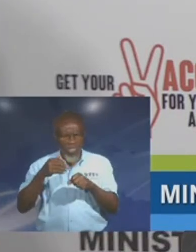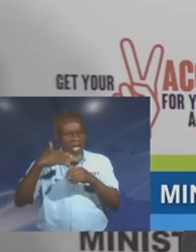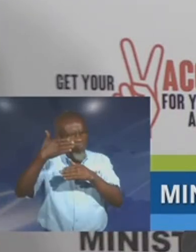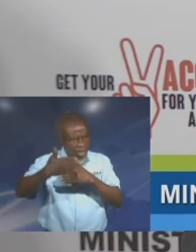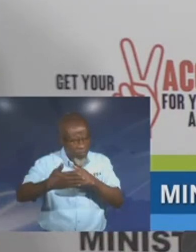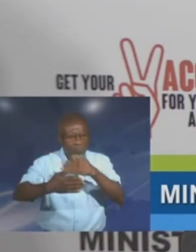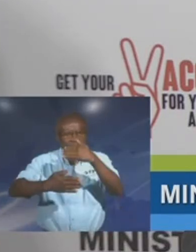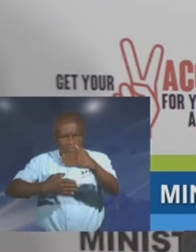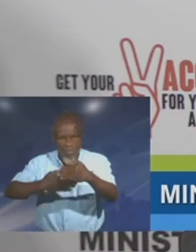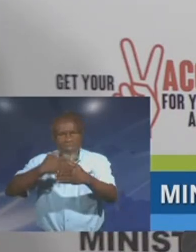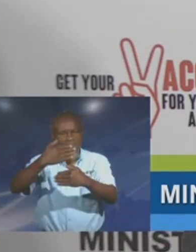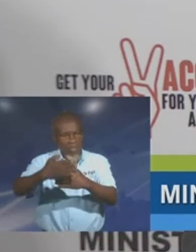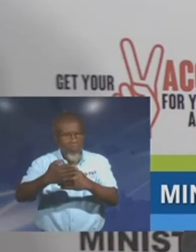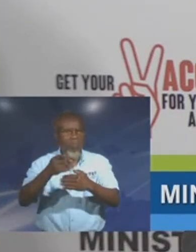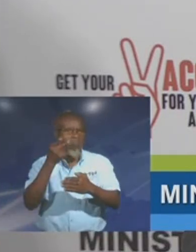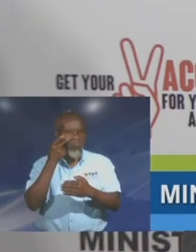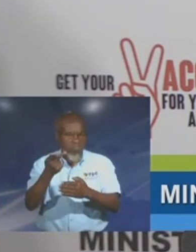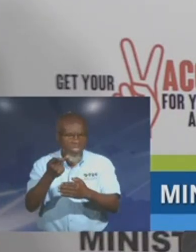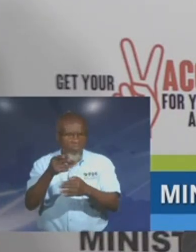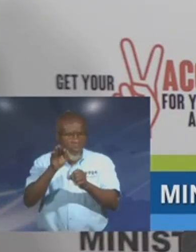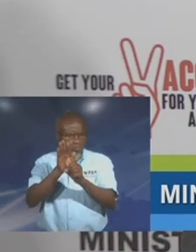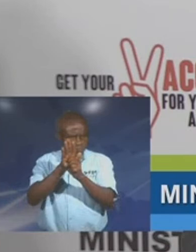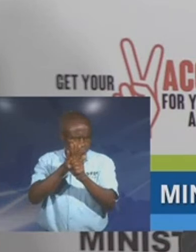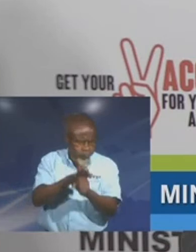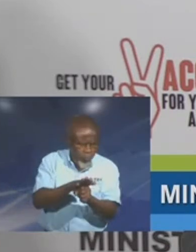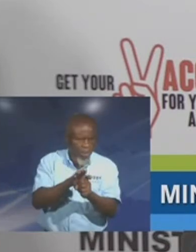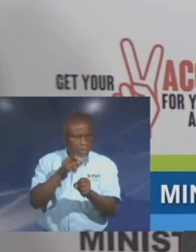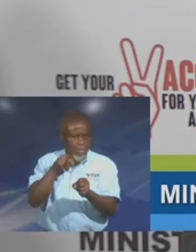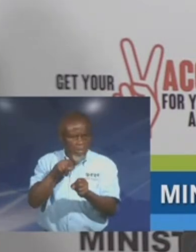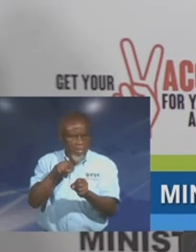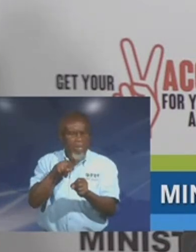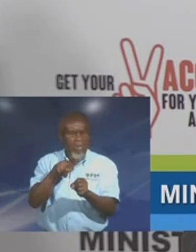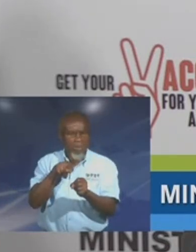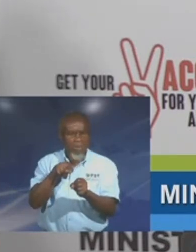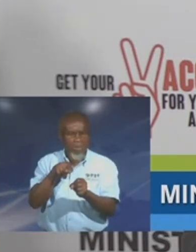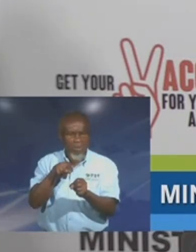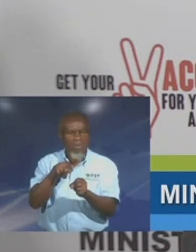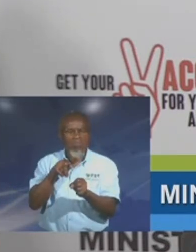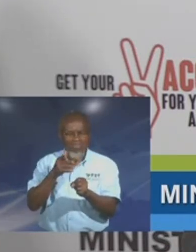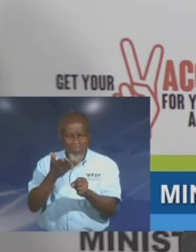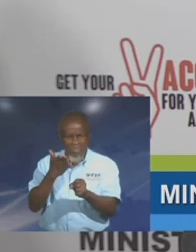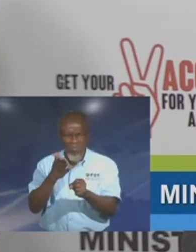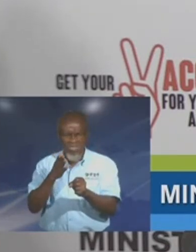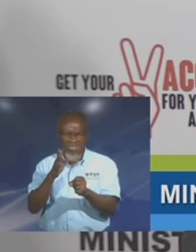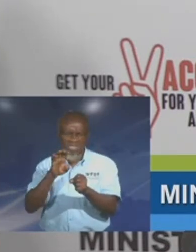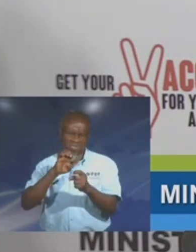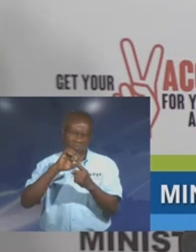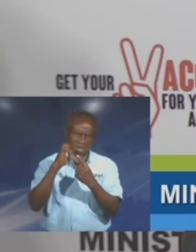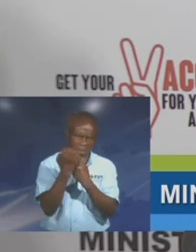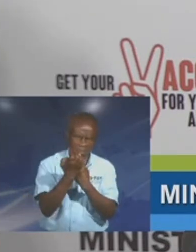generations. Once you put that selection pressure, in that sense means that you're applying some environmental